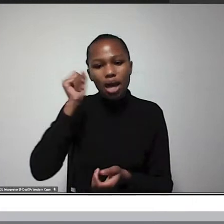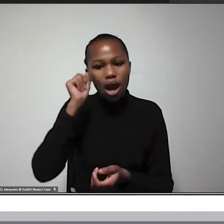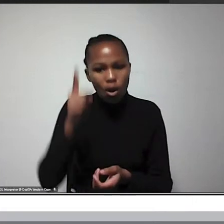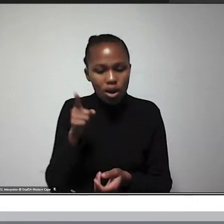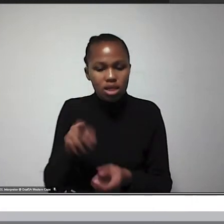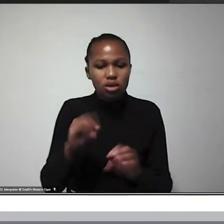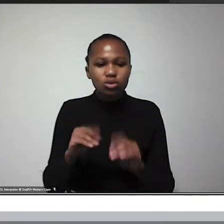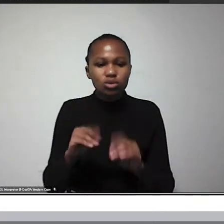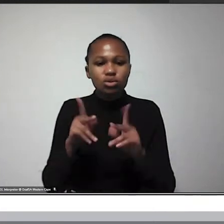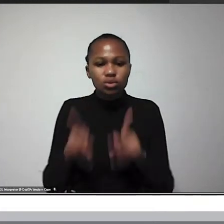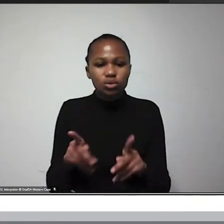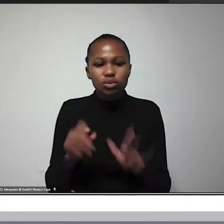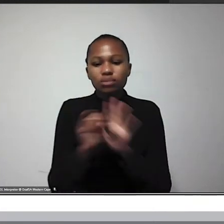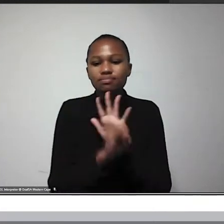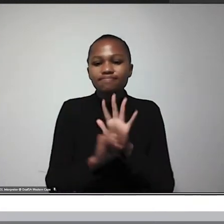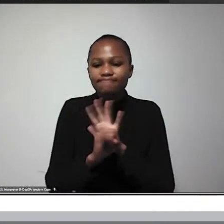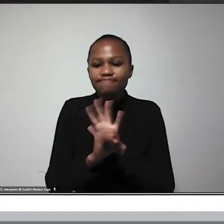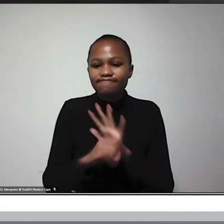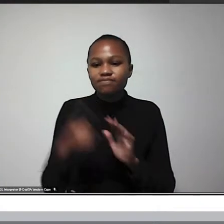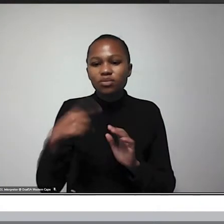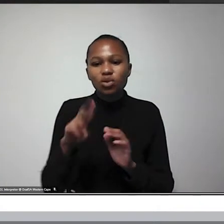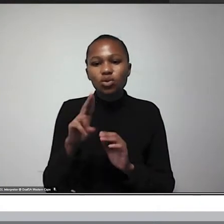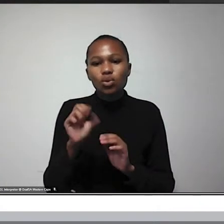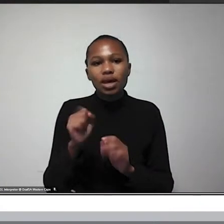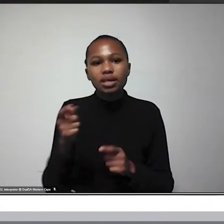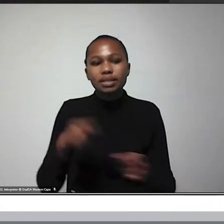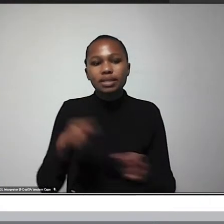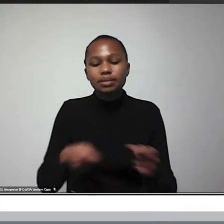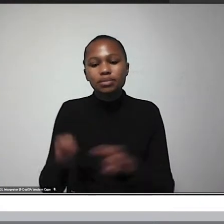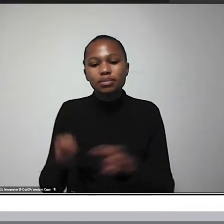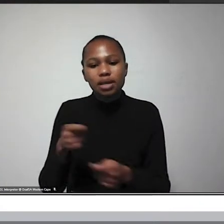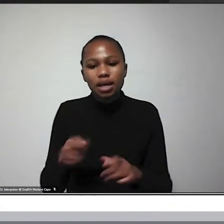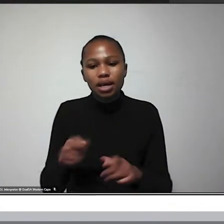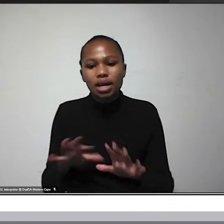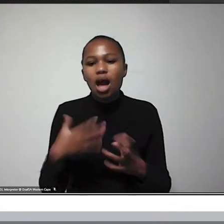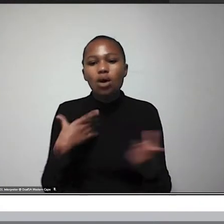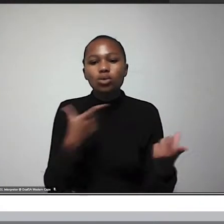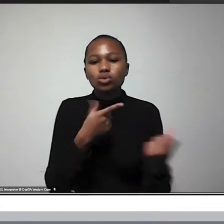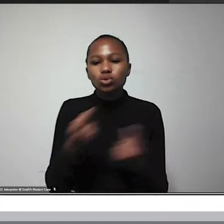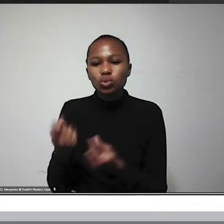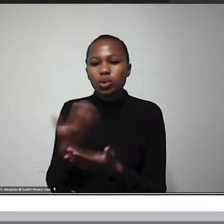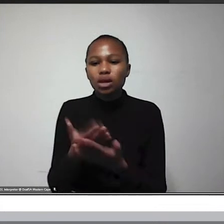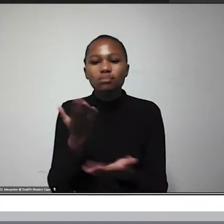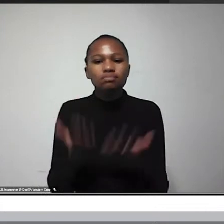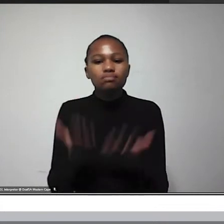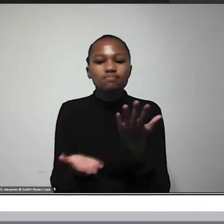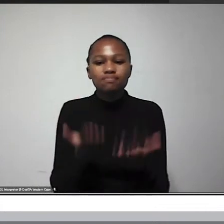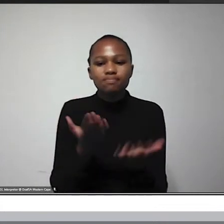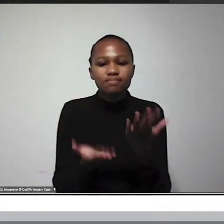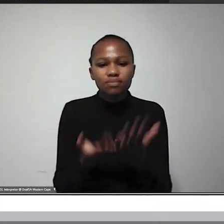opportunity we've identified for the US market. And how do we get them to become more competitive? Is it with regards to a